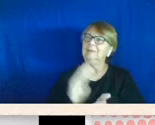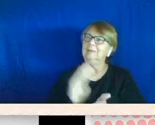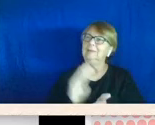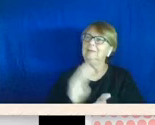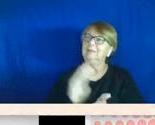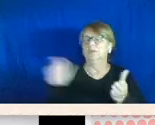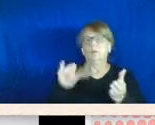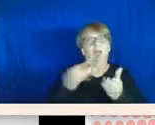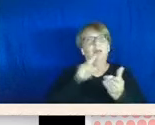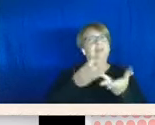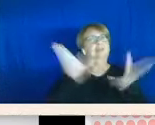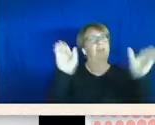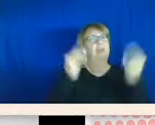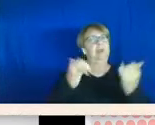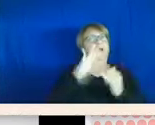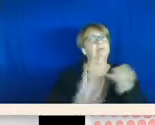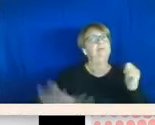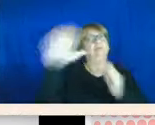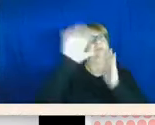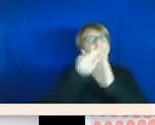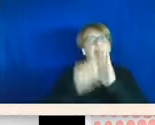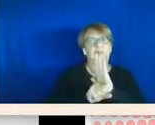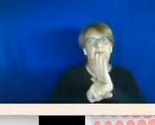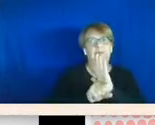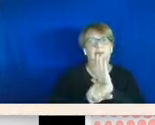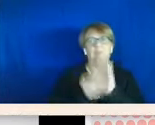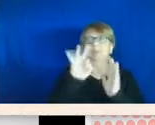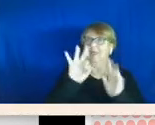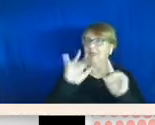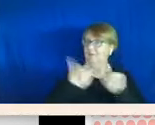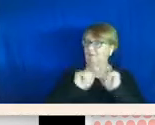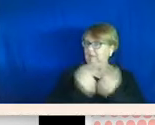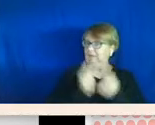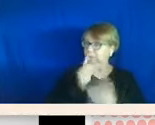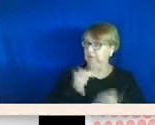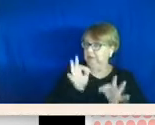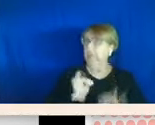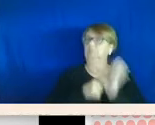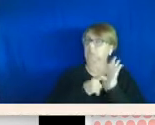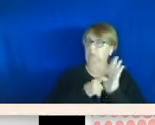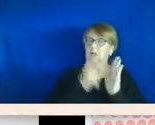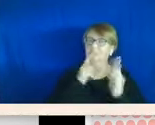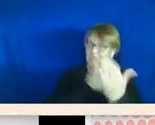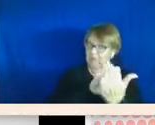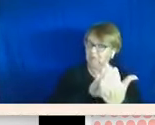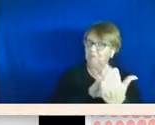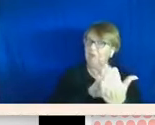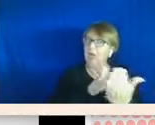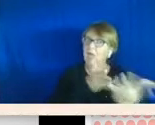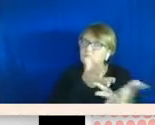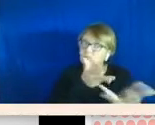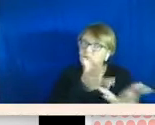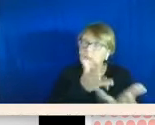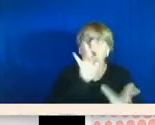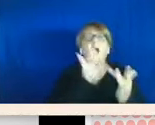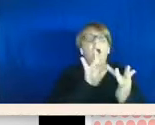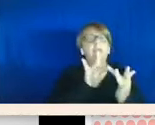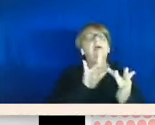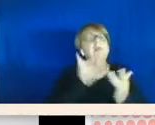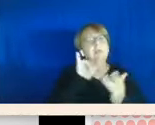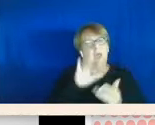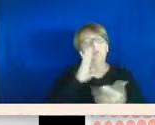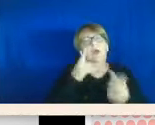And if the team decides that it requires a face-to-face contact, that happens within 60